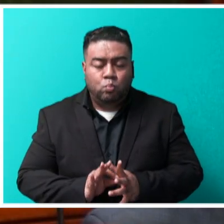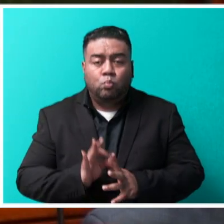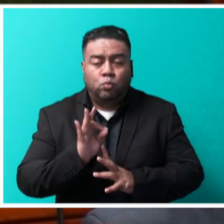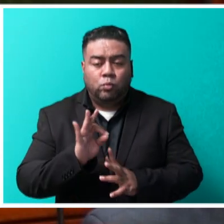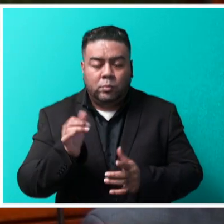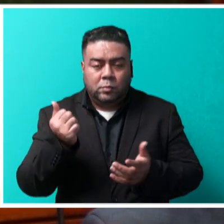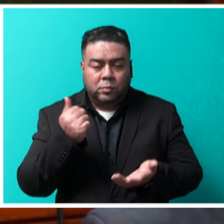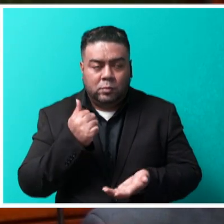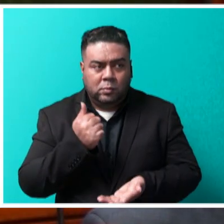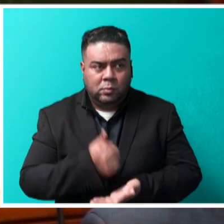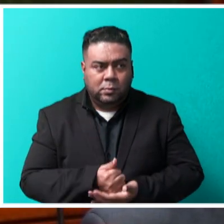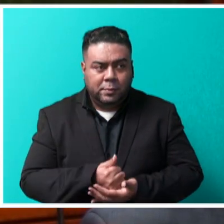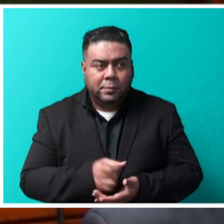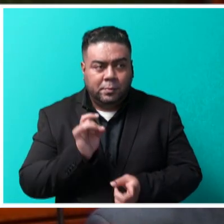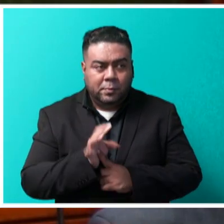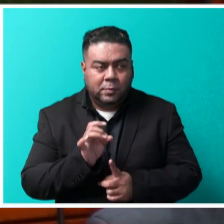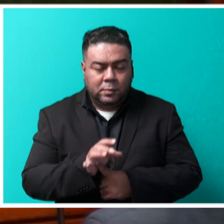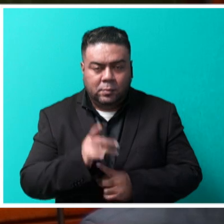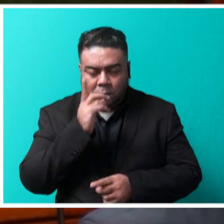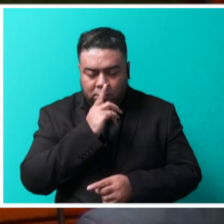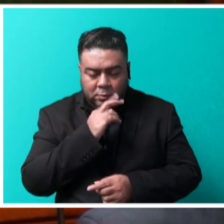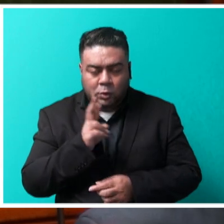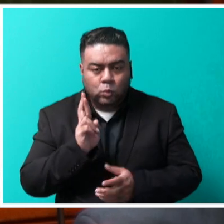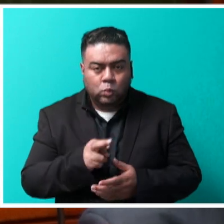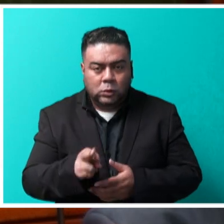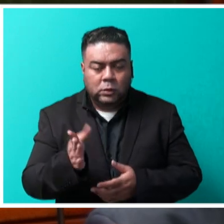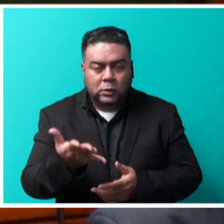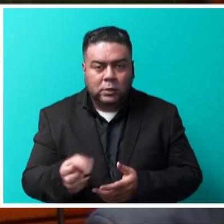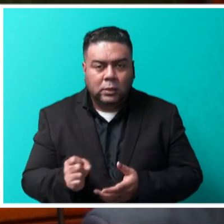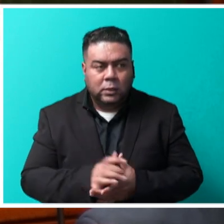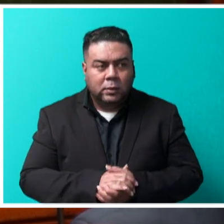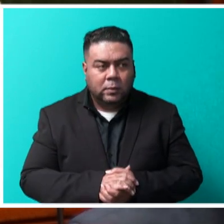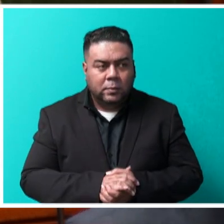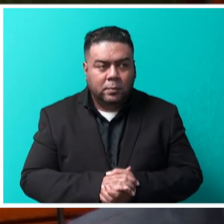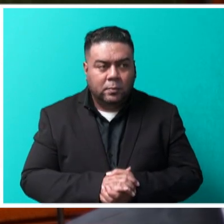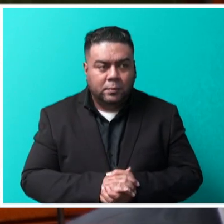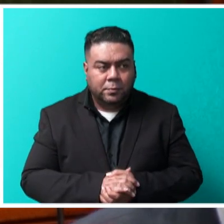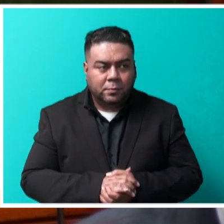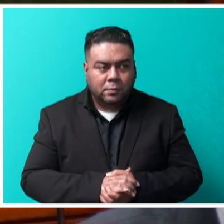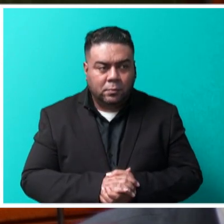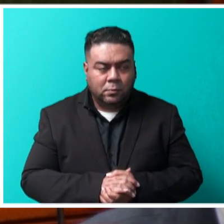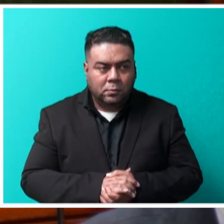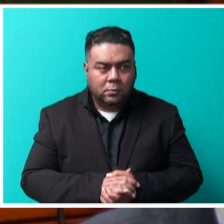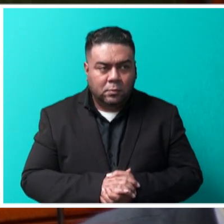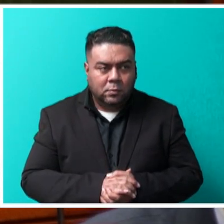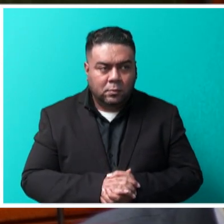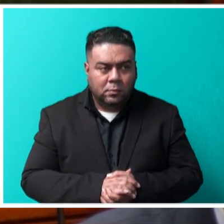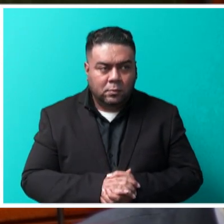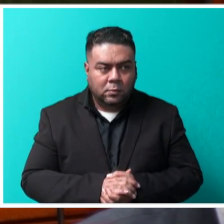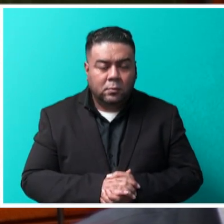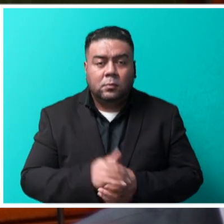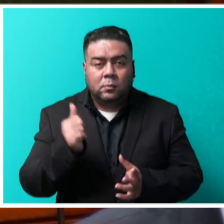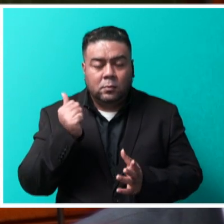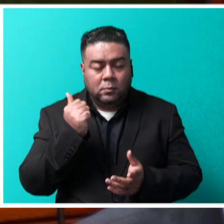women entrepreneurs, particularly those in rural and maritime communities. The Department for Women is also leading